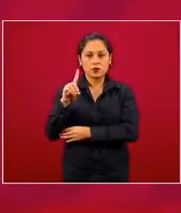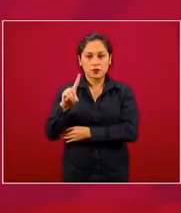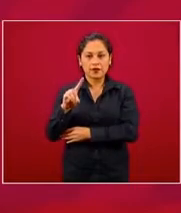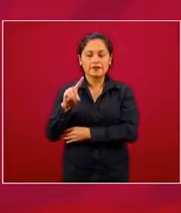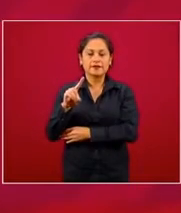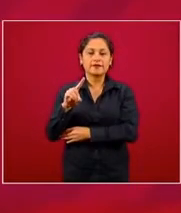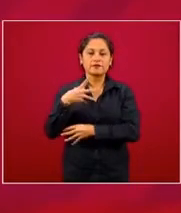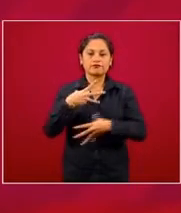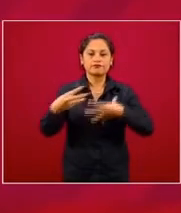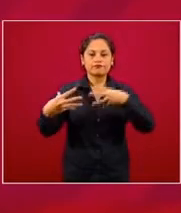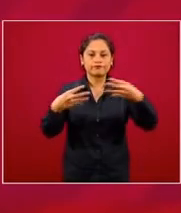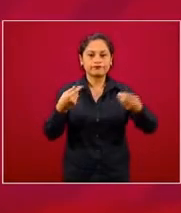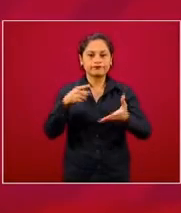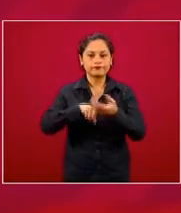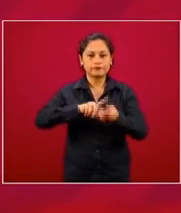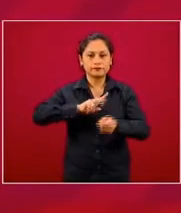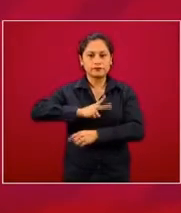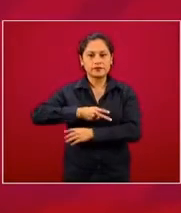pandemic caused by